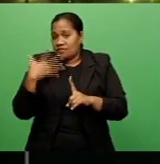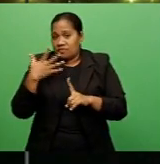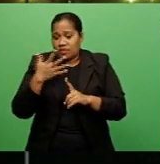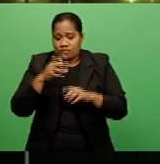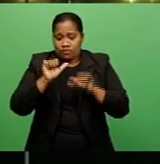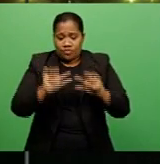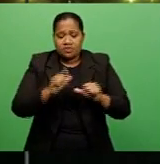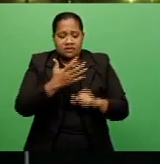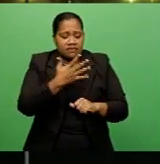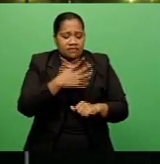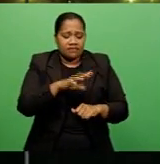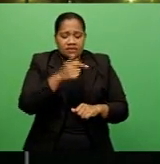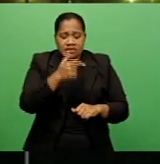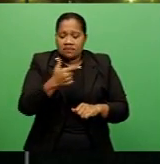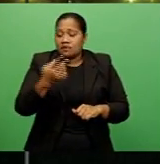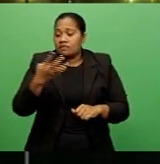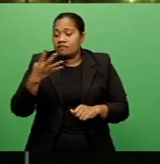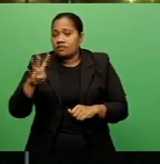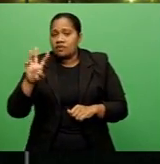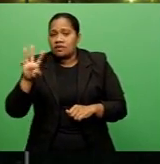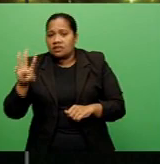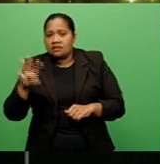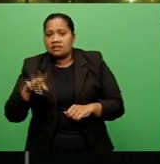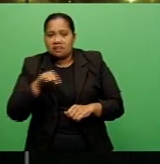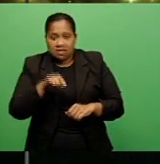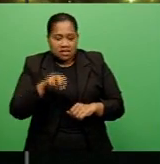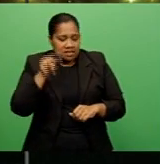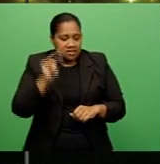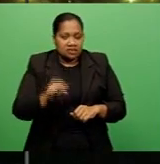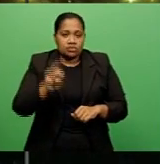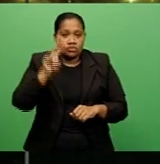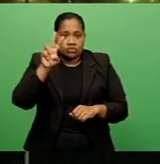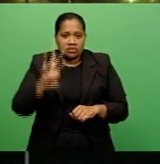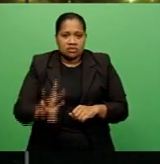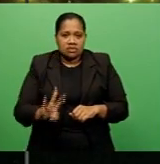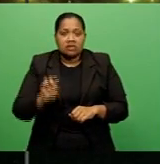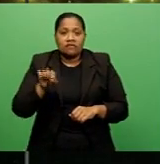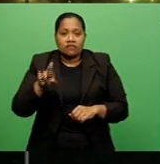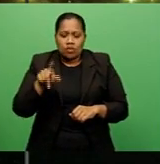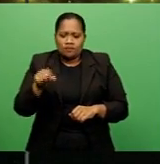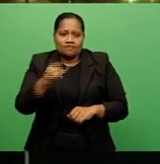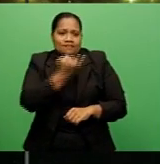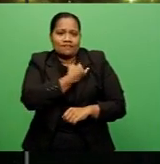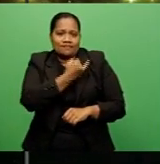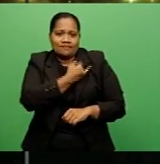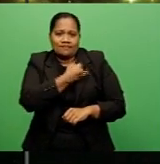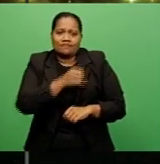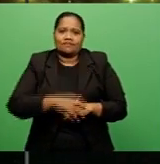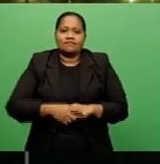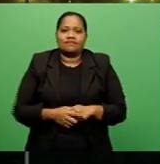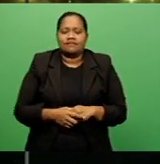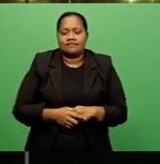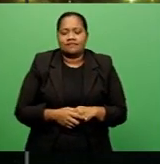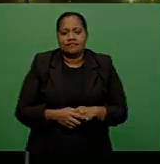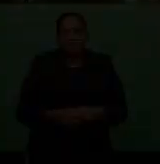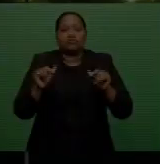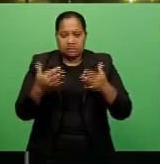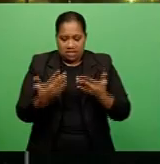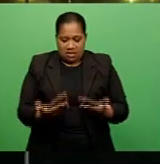57-43. Democrats needed 2/3 of the vote to get a guilty verdict to Donald Trump's second impeachment